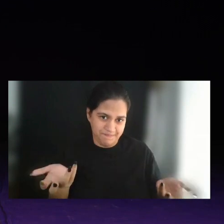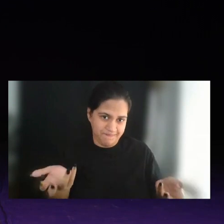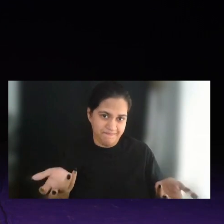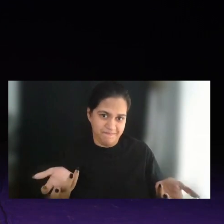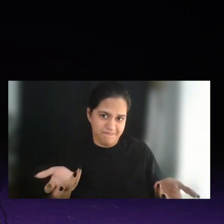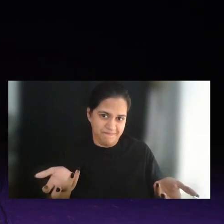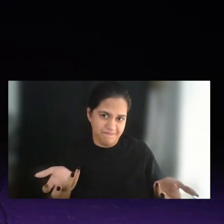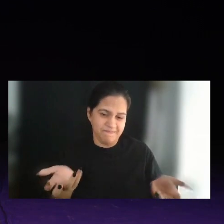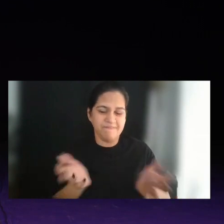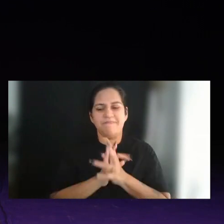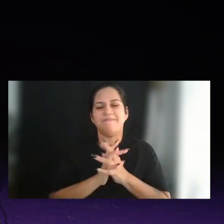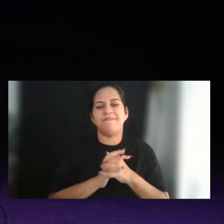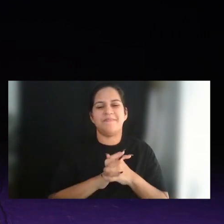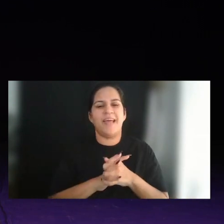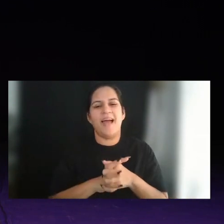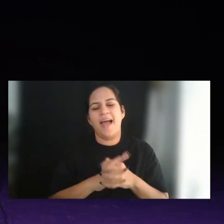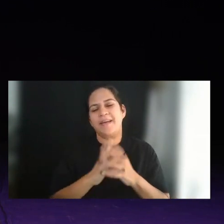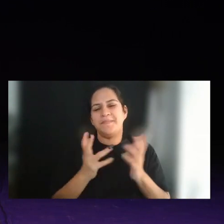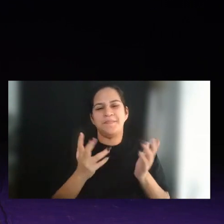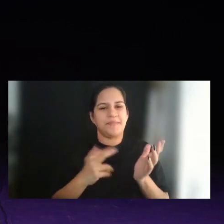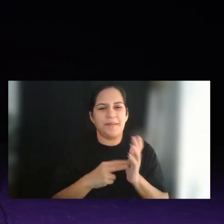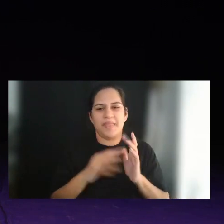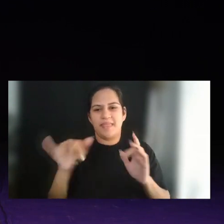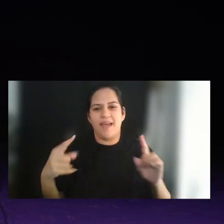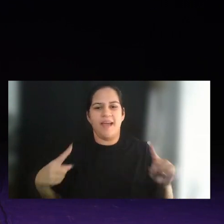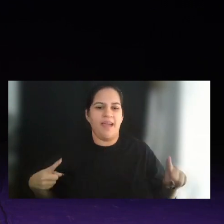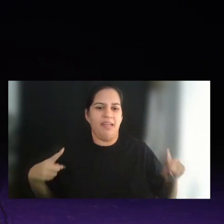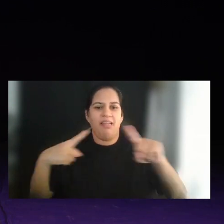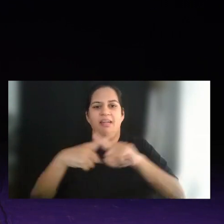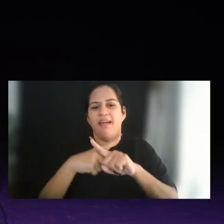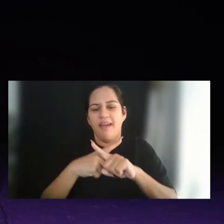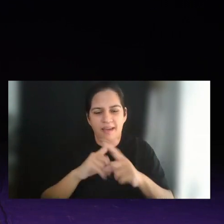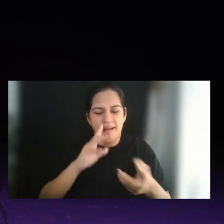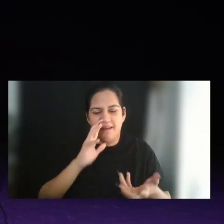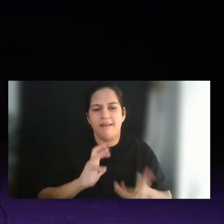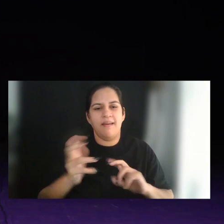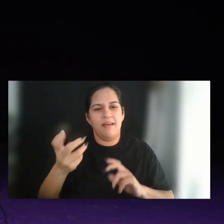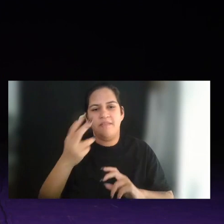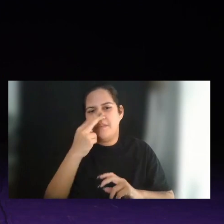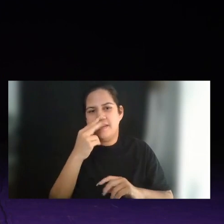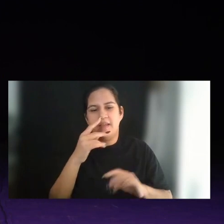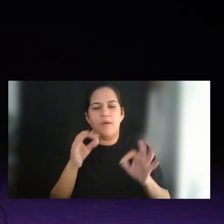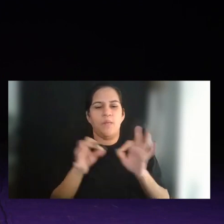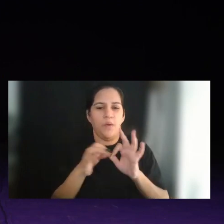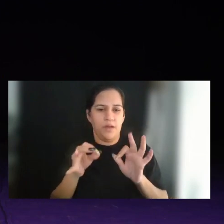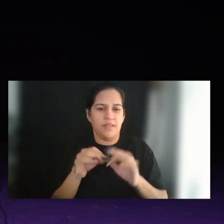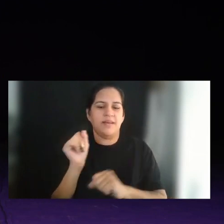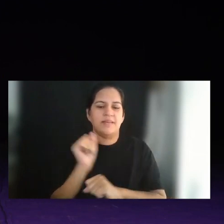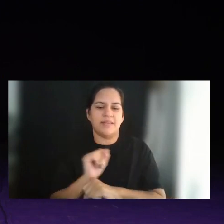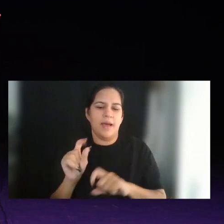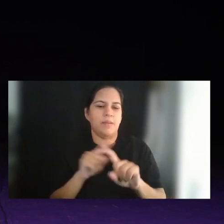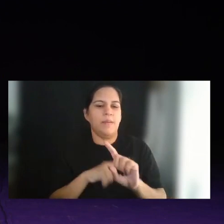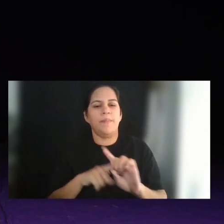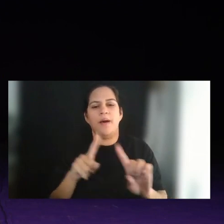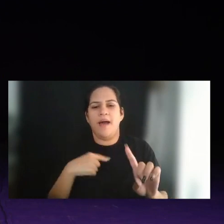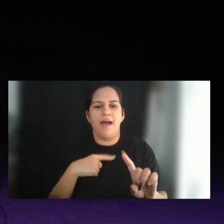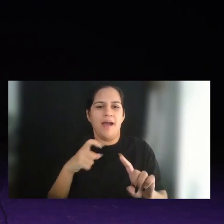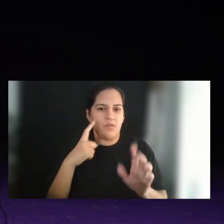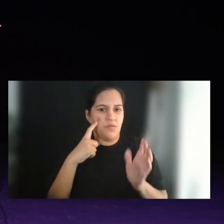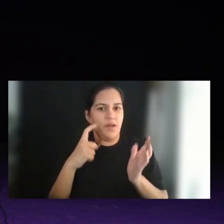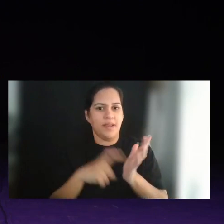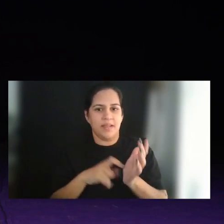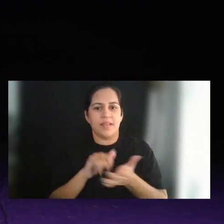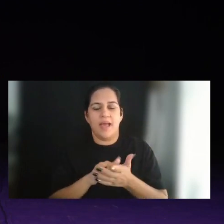I mean, that dichotomy cracks me up, and I love it. It's a worthy assignment, but I do have to recognize that equality,